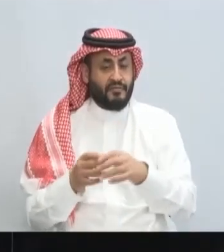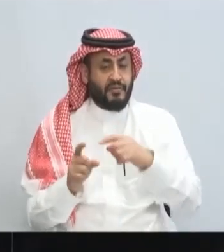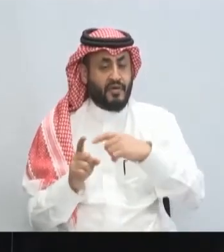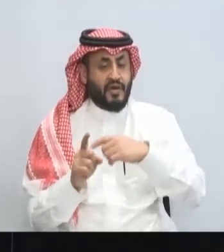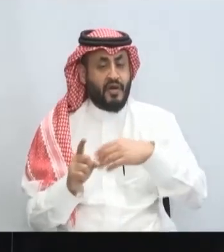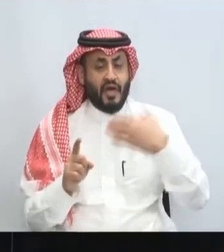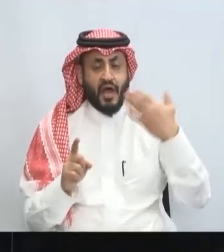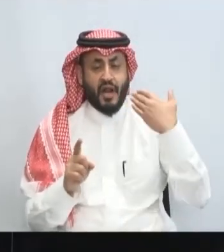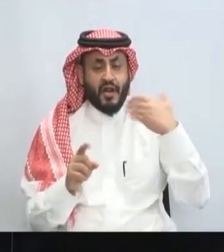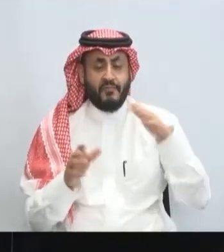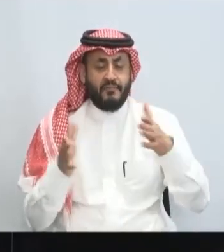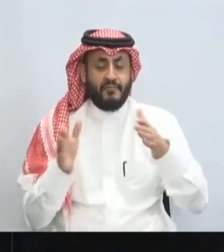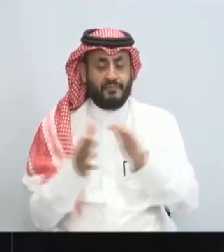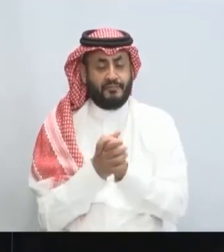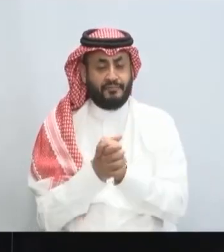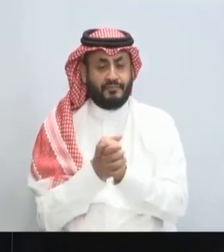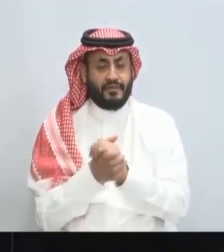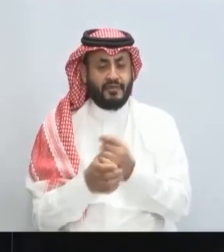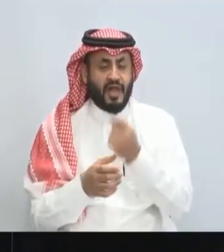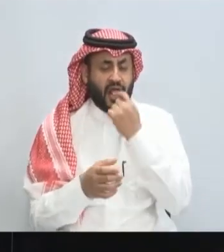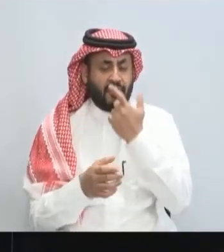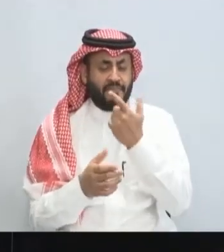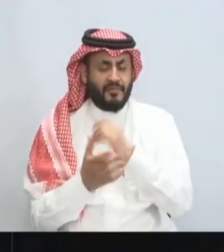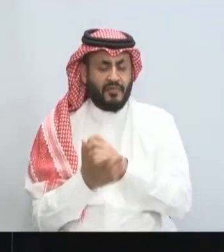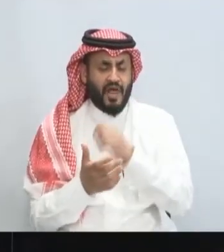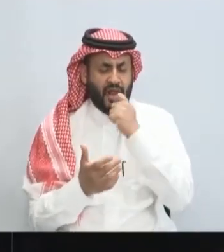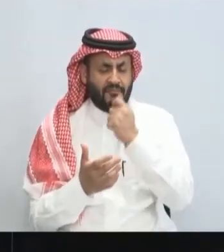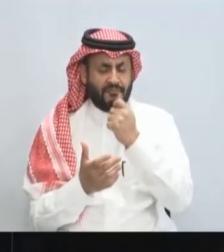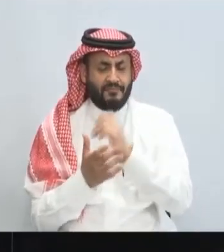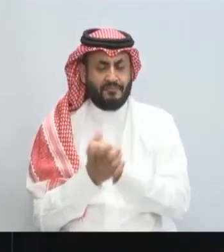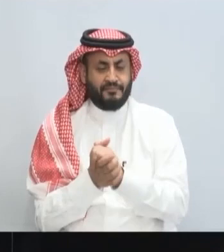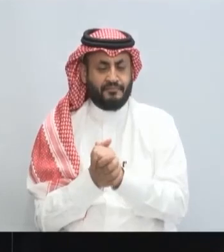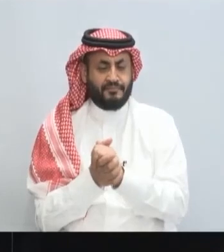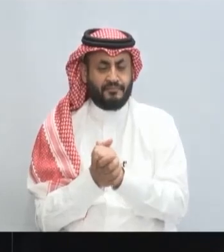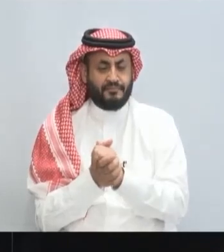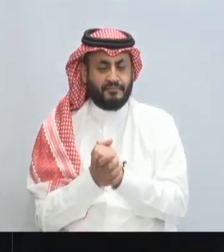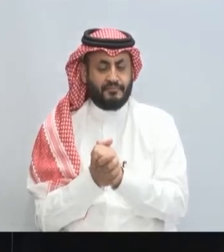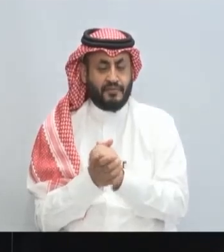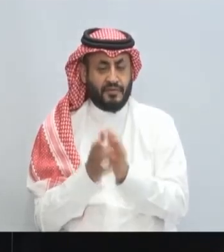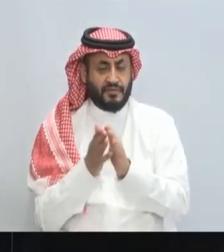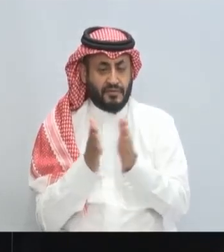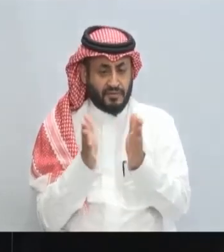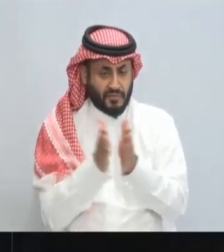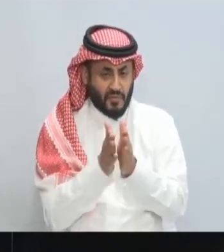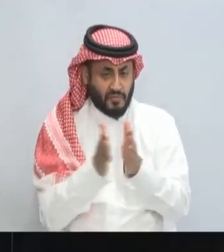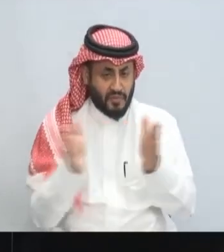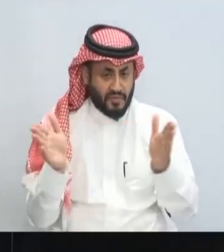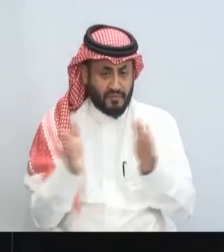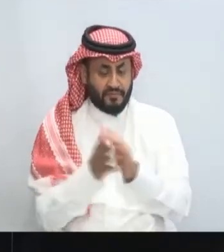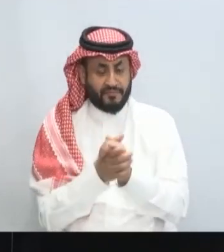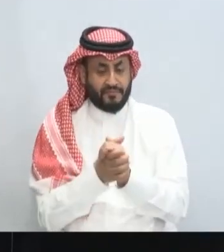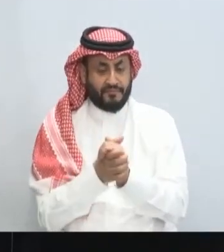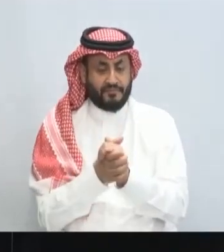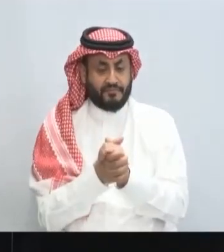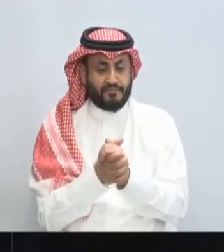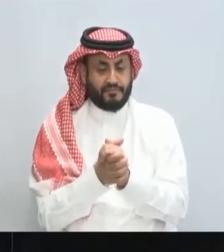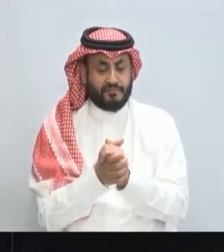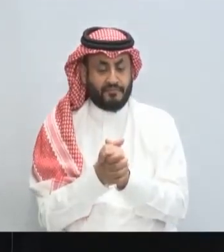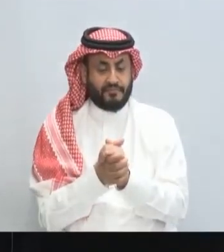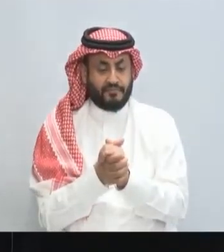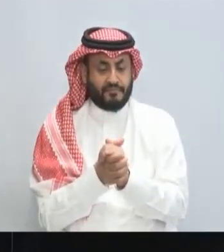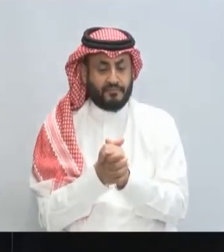hot? Is it sweet or sour? Is it small or big? Is